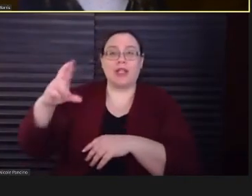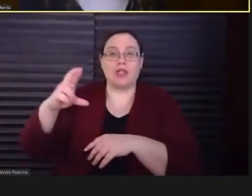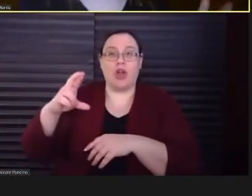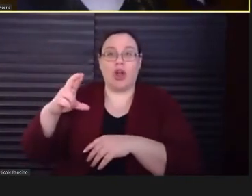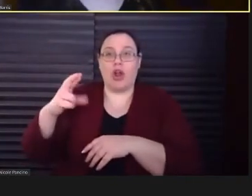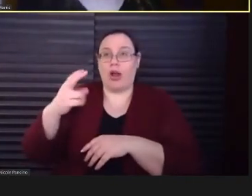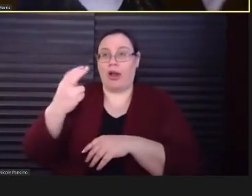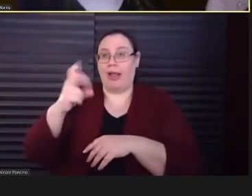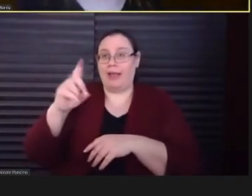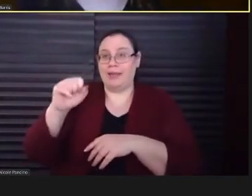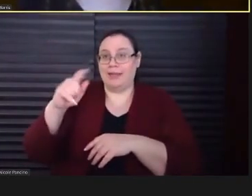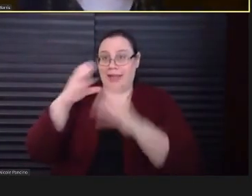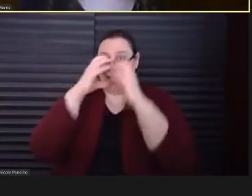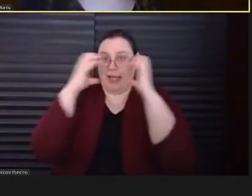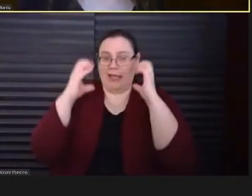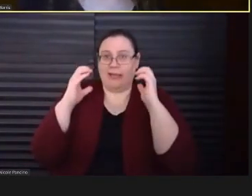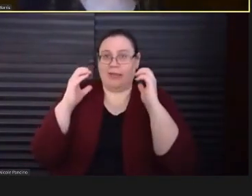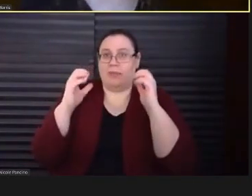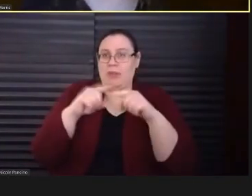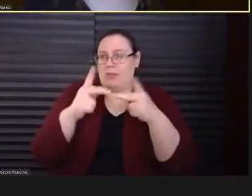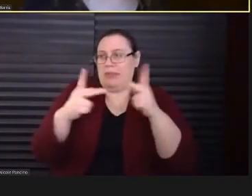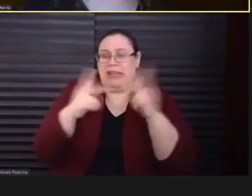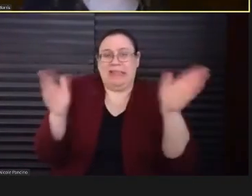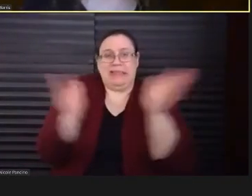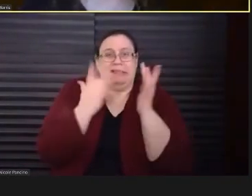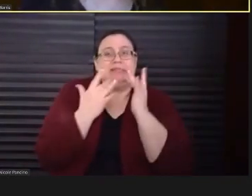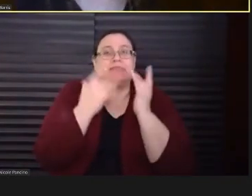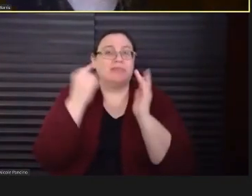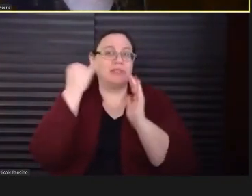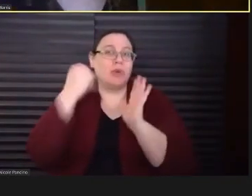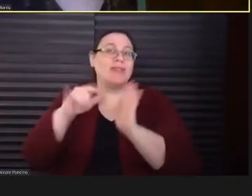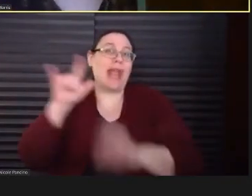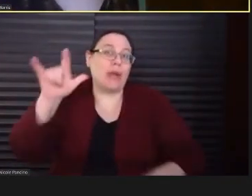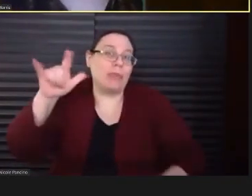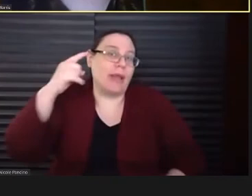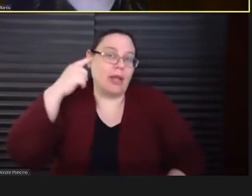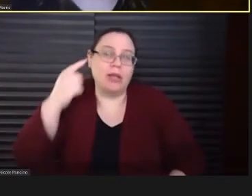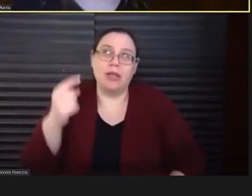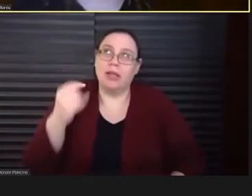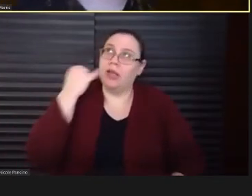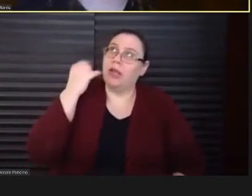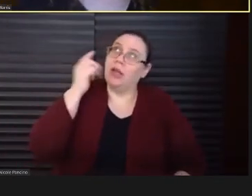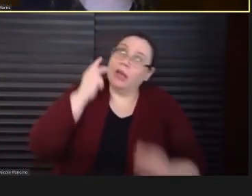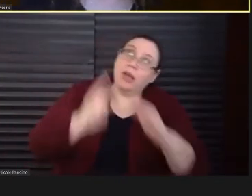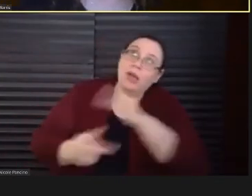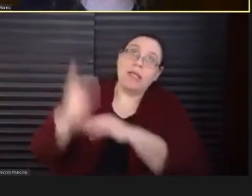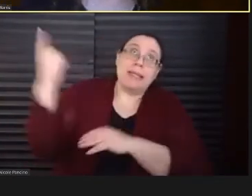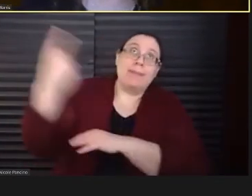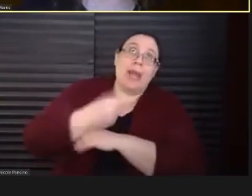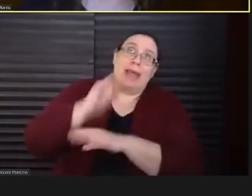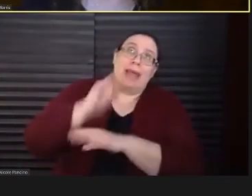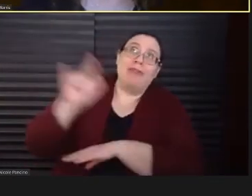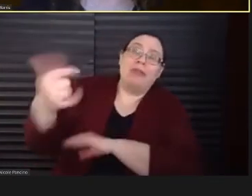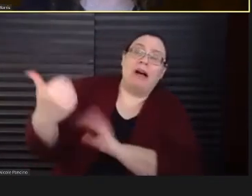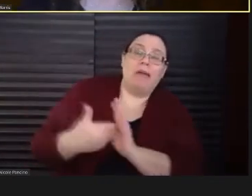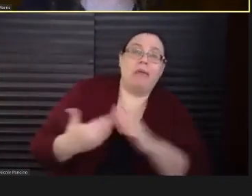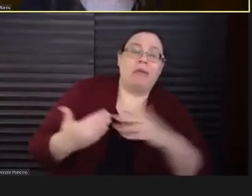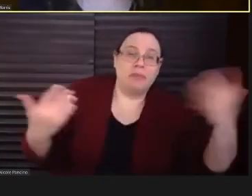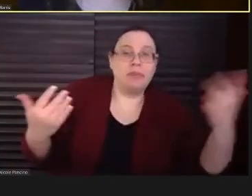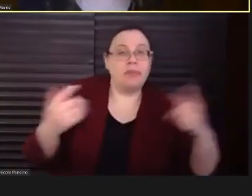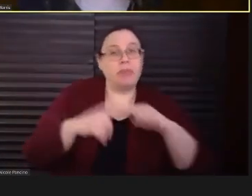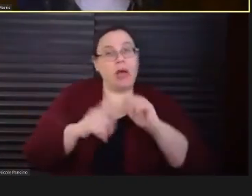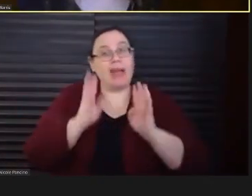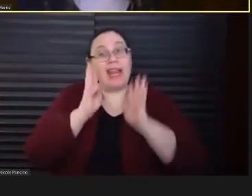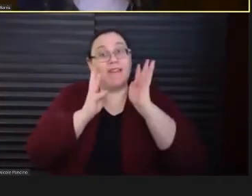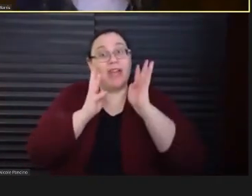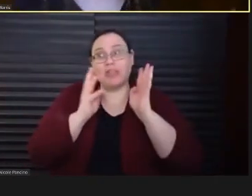a space constrained environment, say on an airplane, if we can ever fly again, innovations that might benefit people with